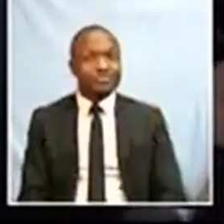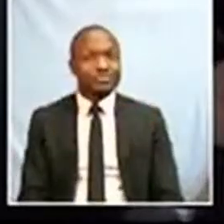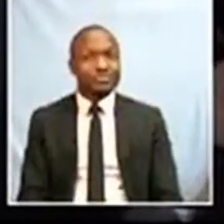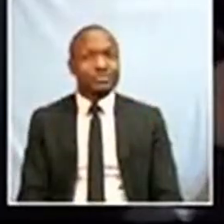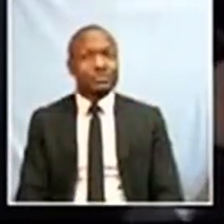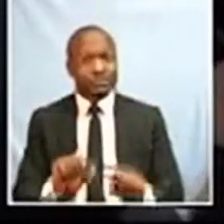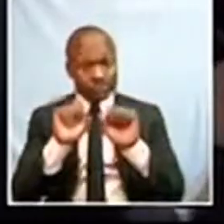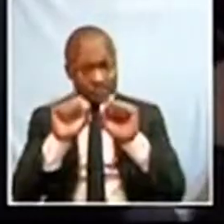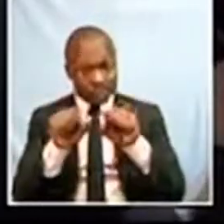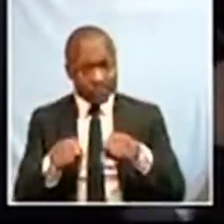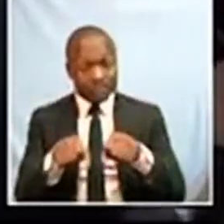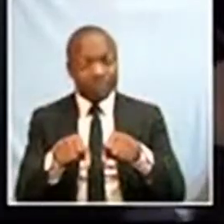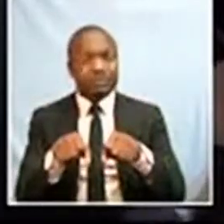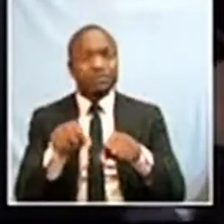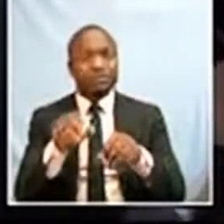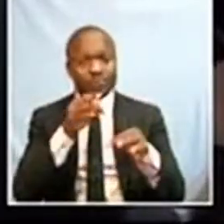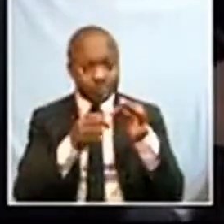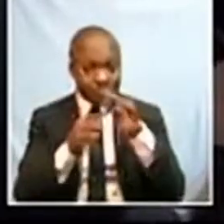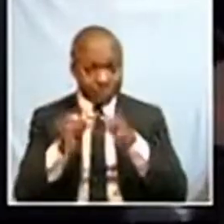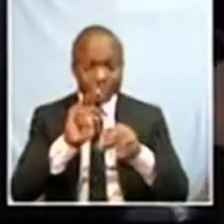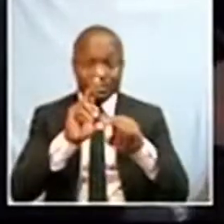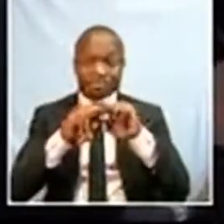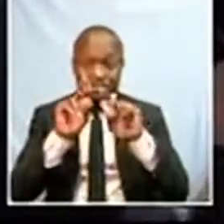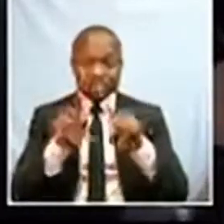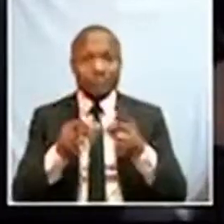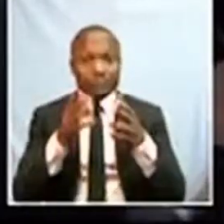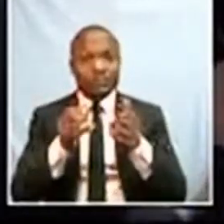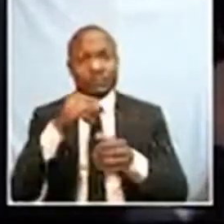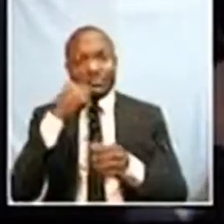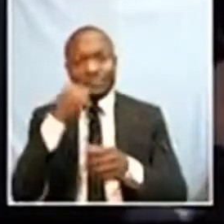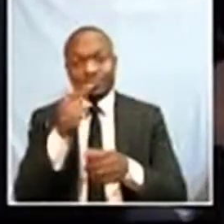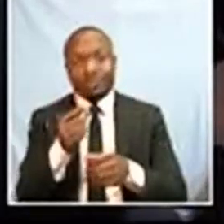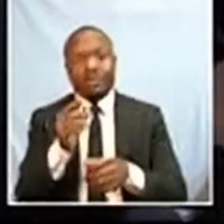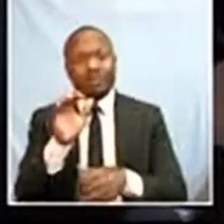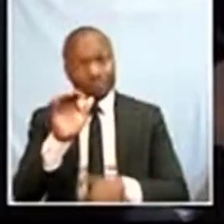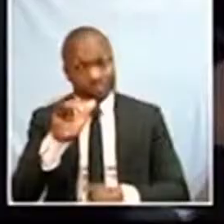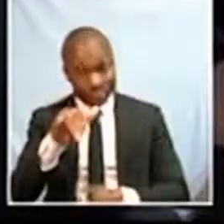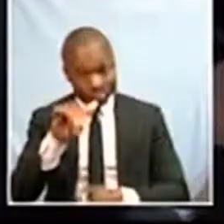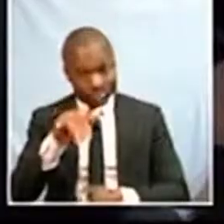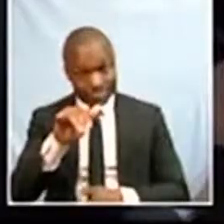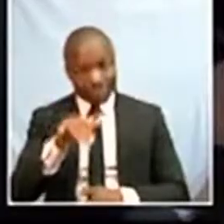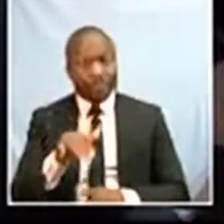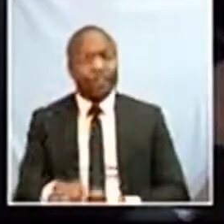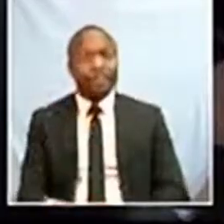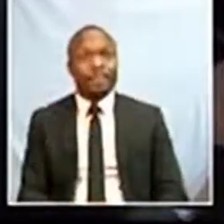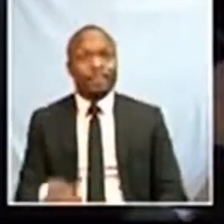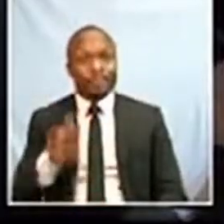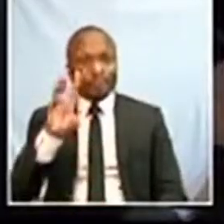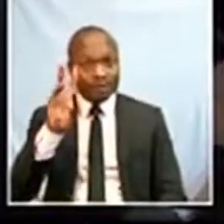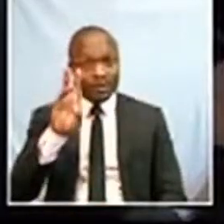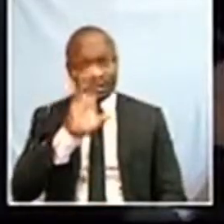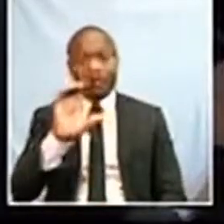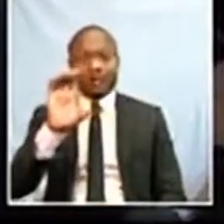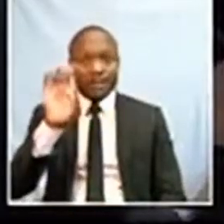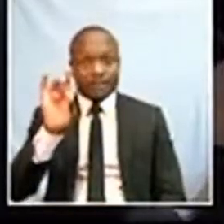Can you confirm that? Chair, I want to confirm that yes, the